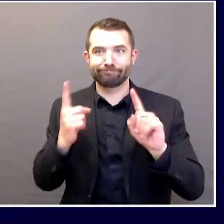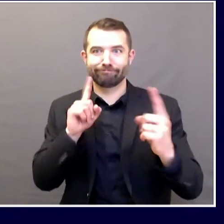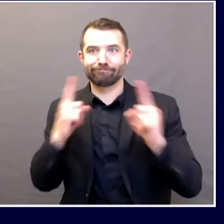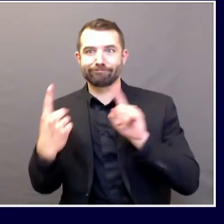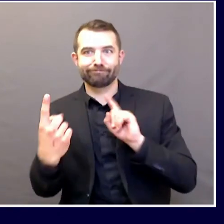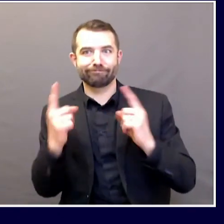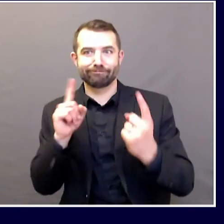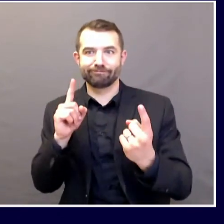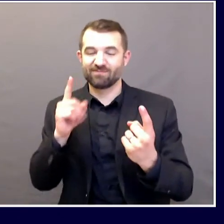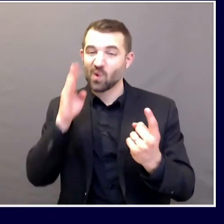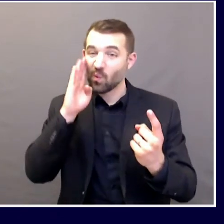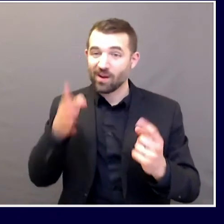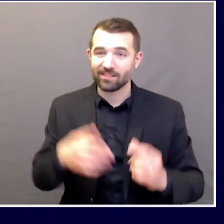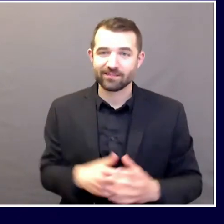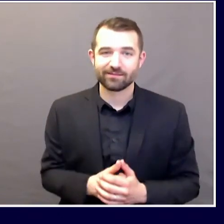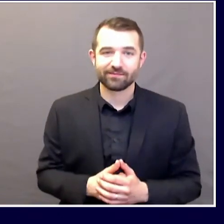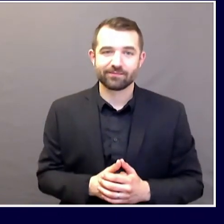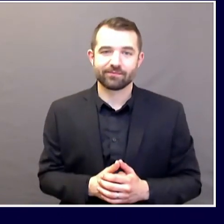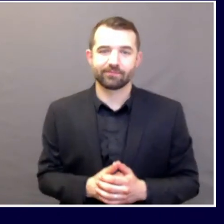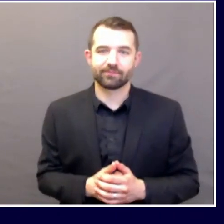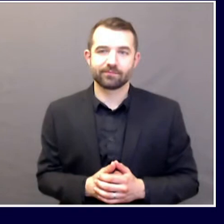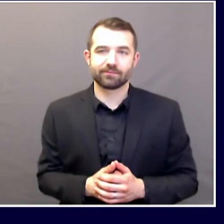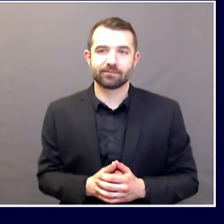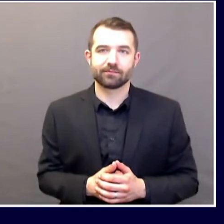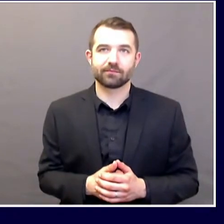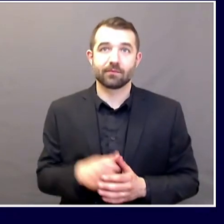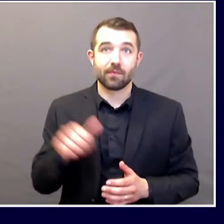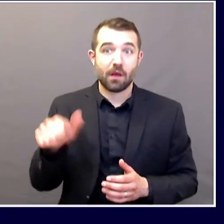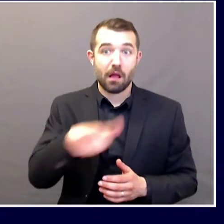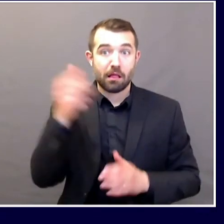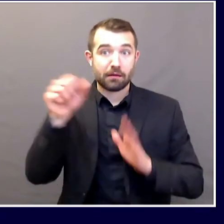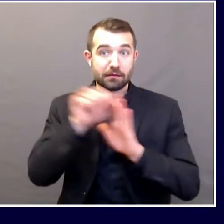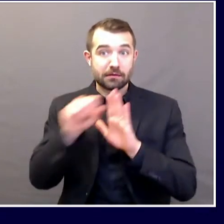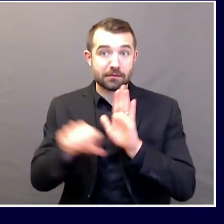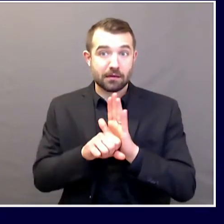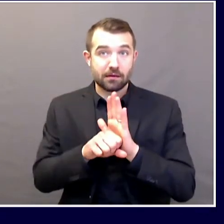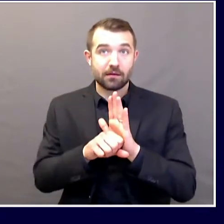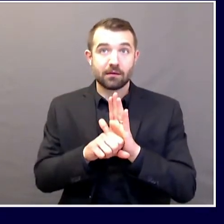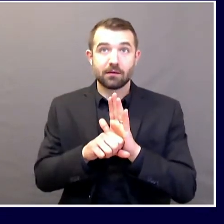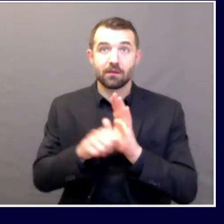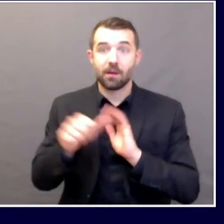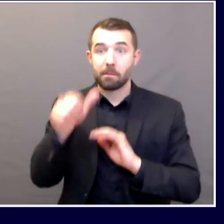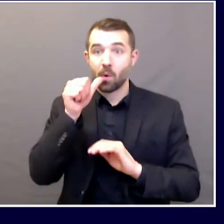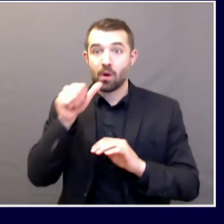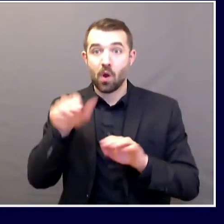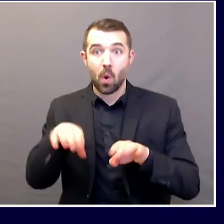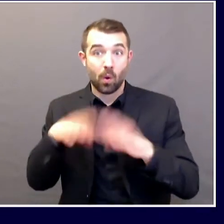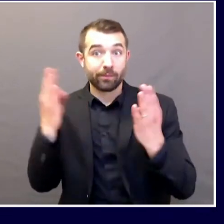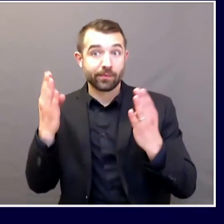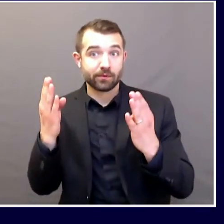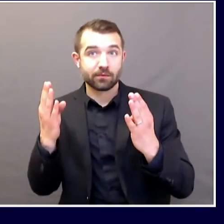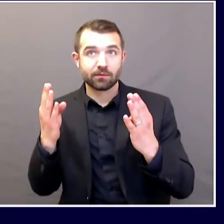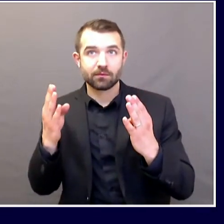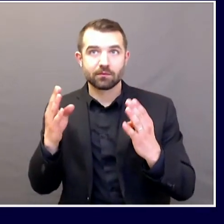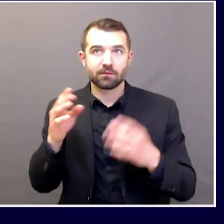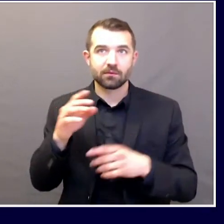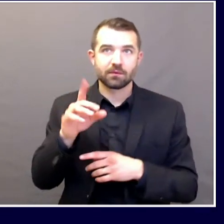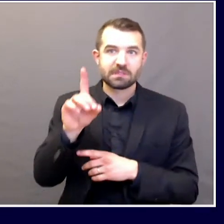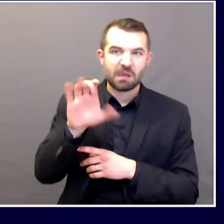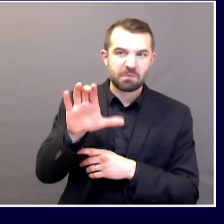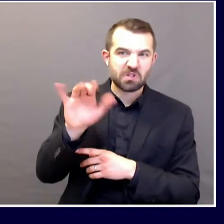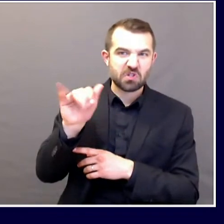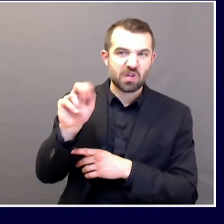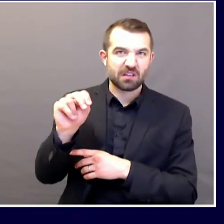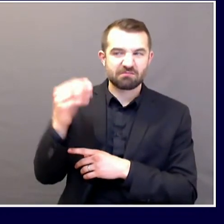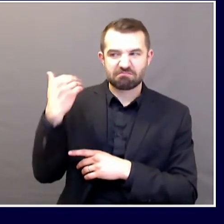Bars that have opened in other states, though, in 2020 or early 2021, have theoretically had those things